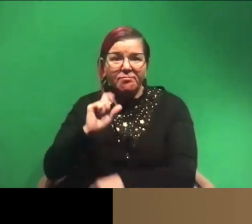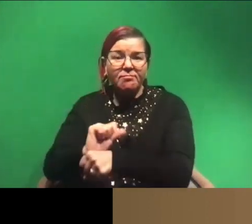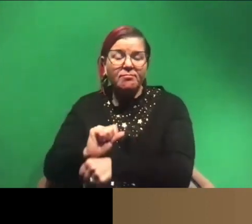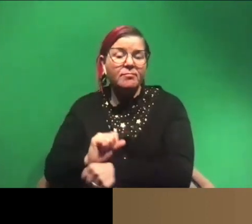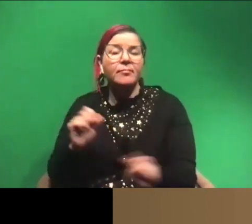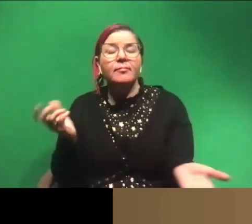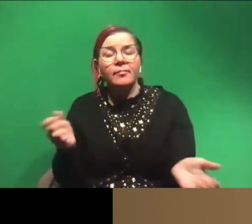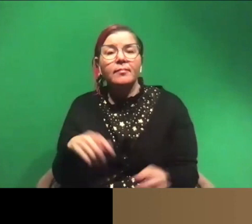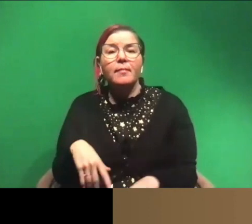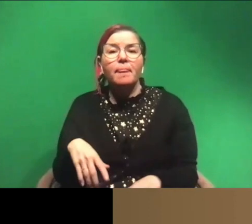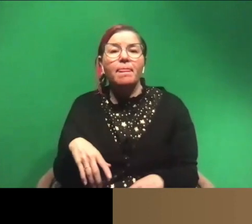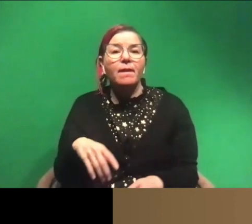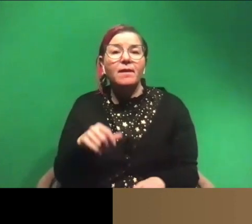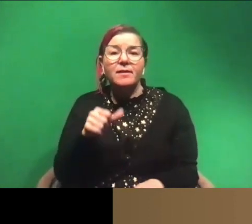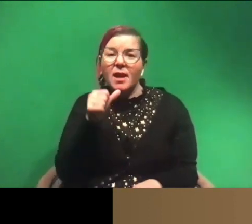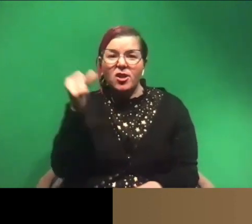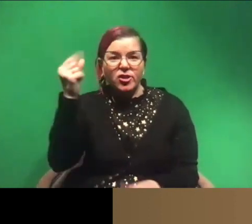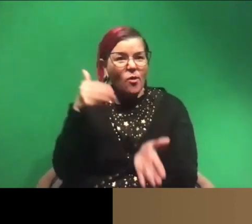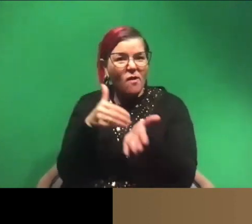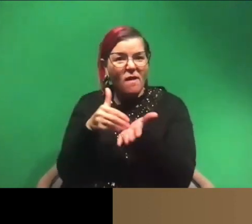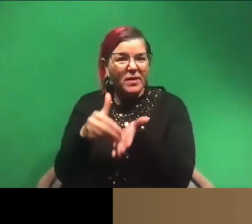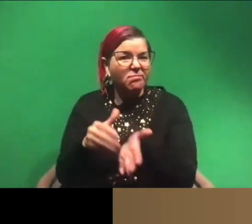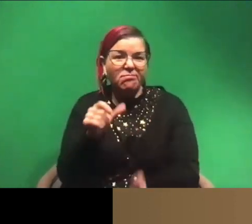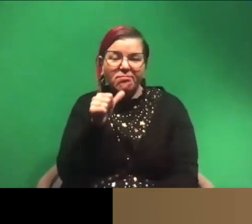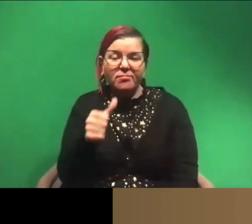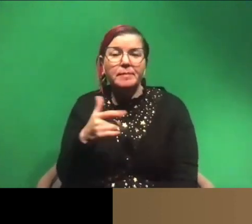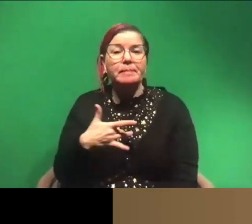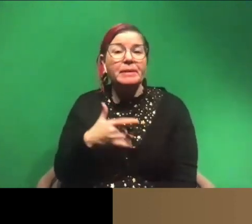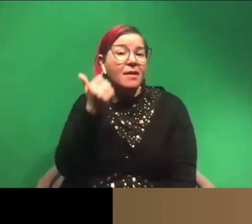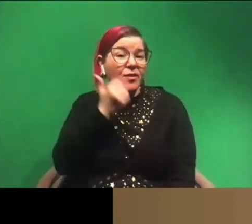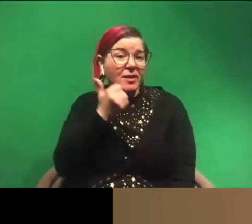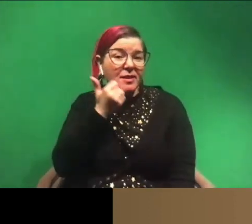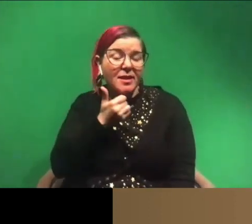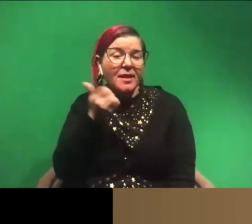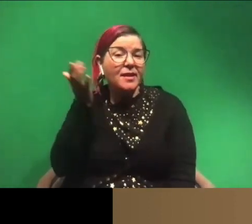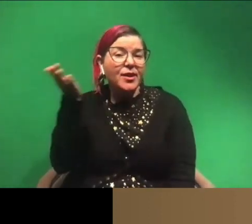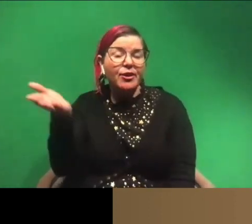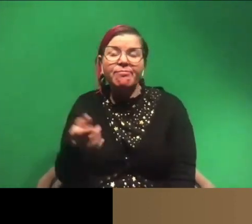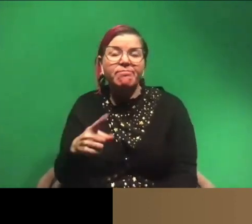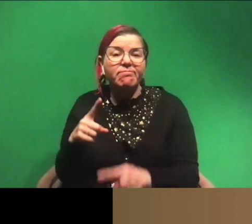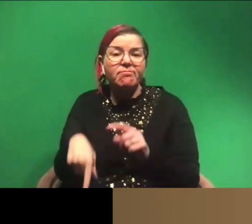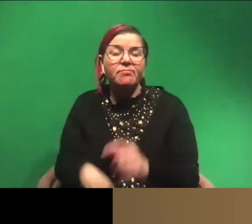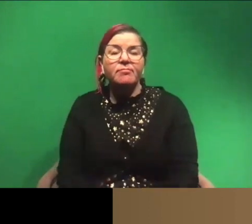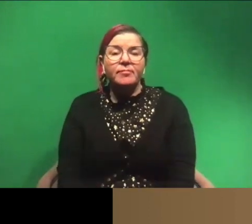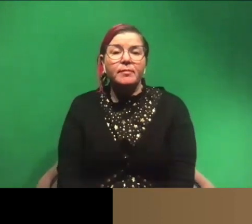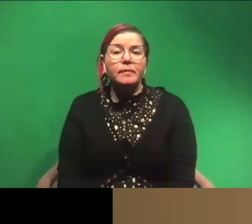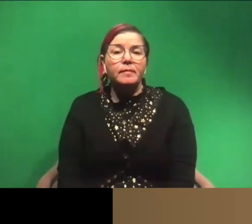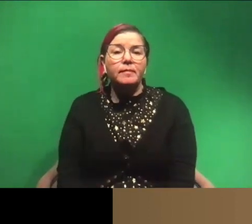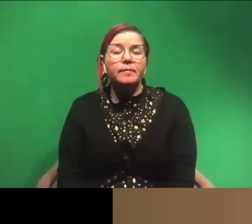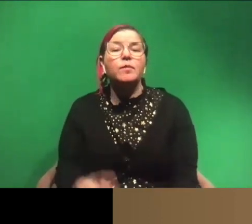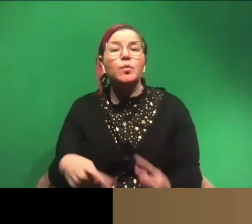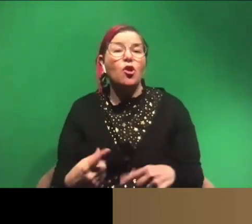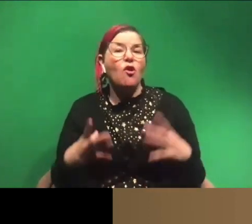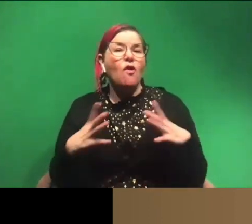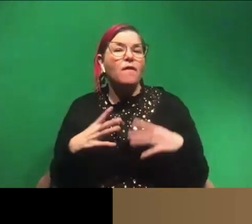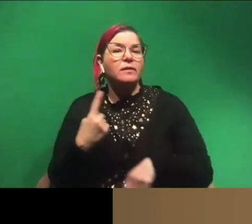So we didn't shower as often as I normally would. I usually shower every day. But in days off, we would focus